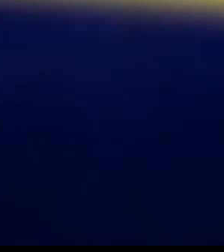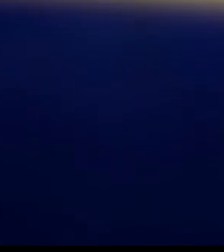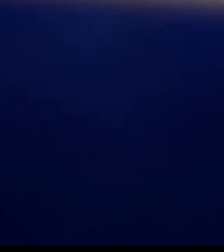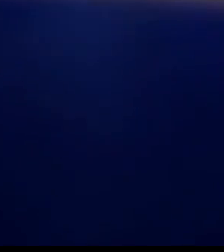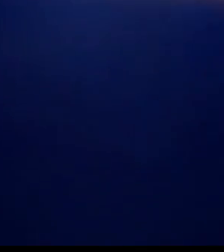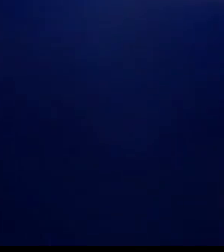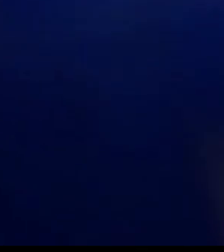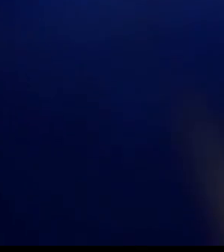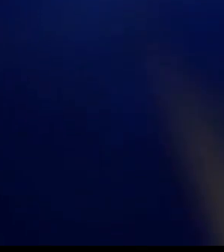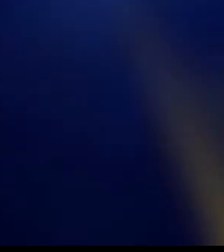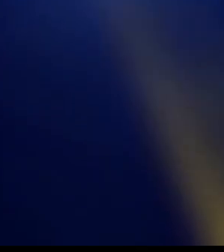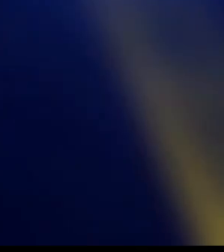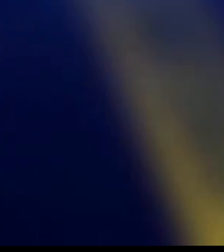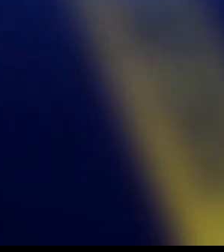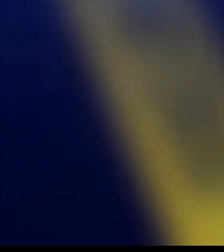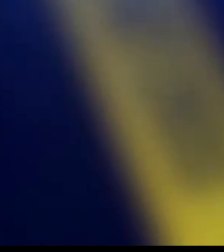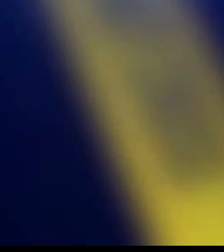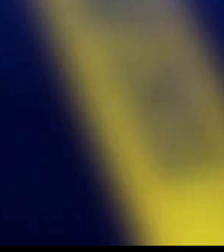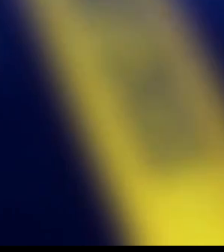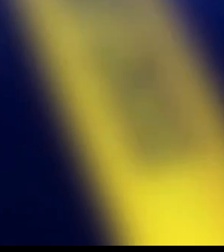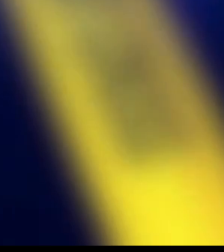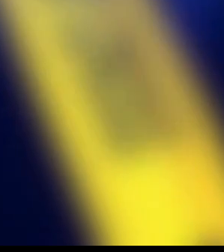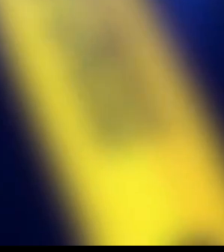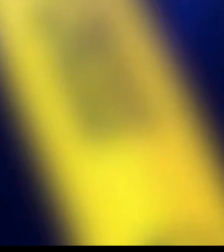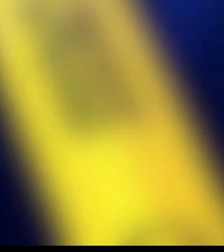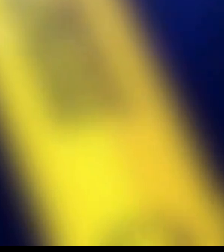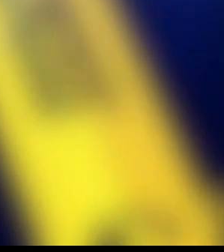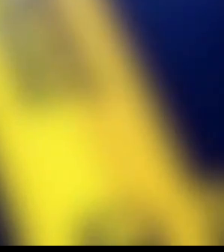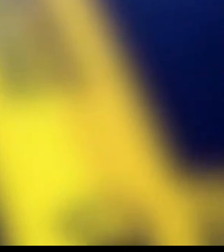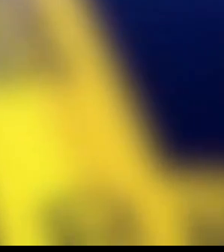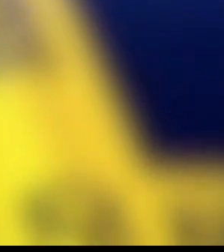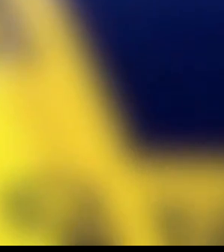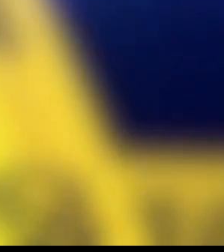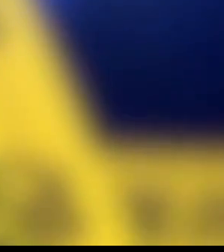www.crimestoppersbahamas.com. Let's stop the crime before it's your time.